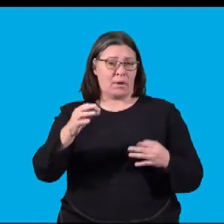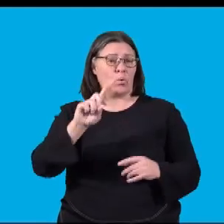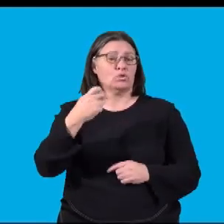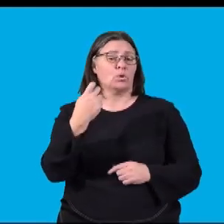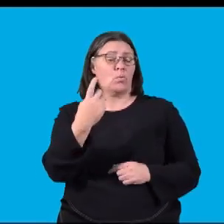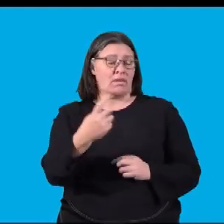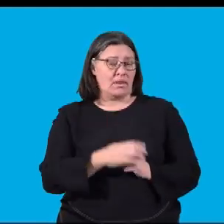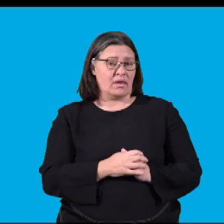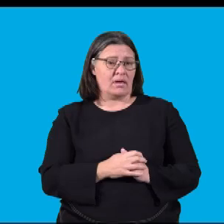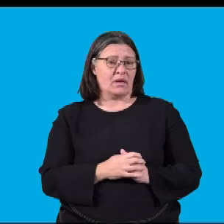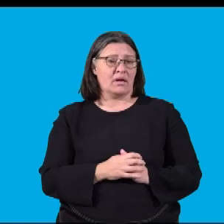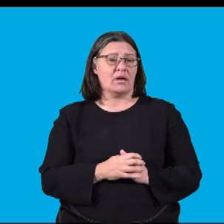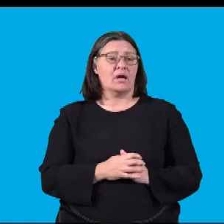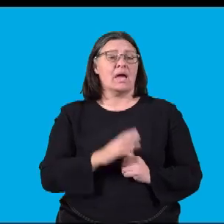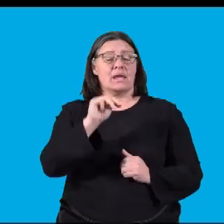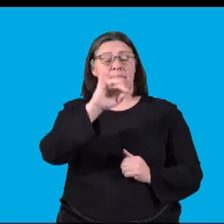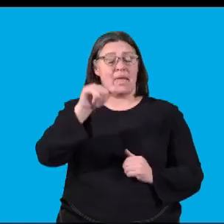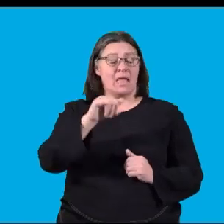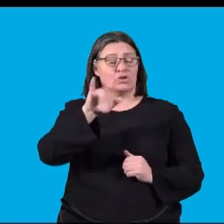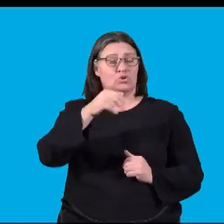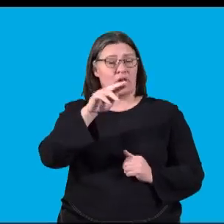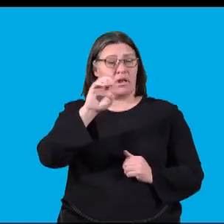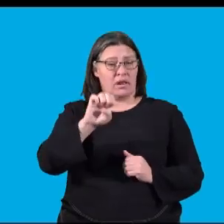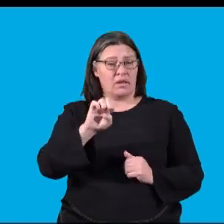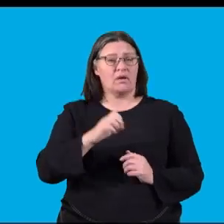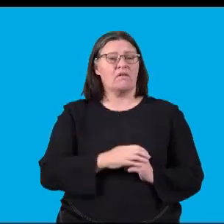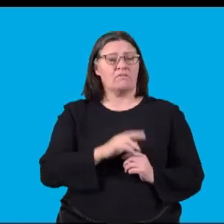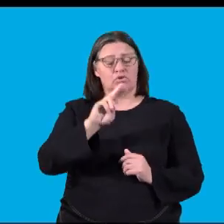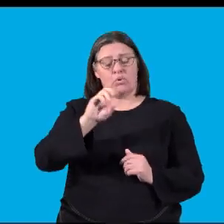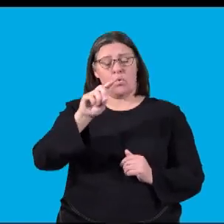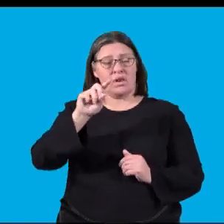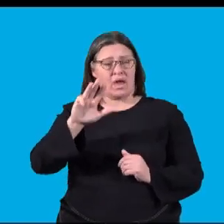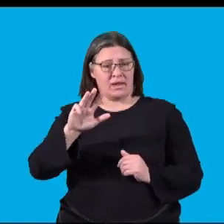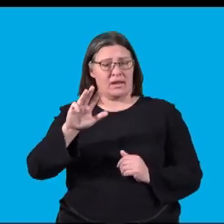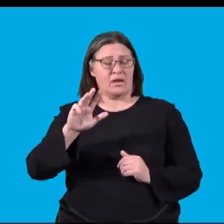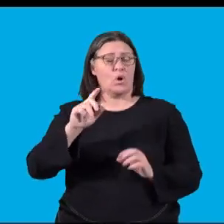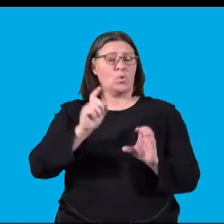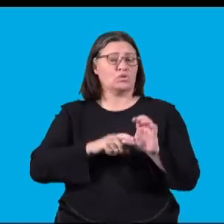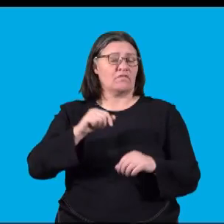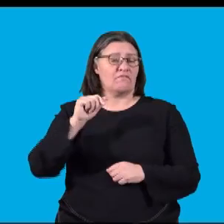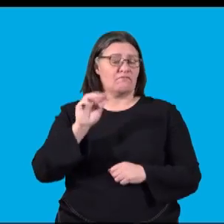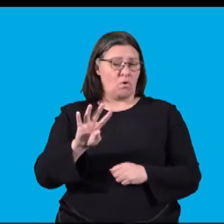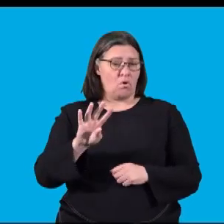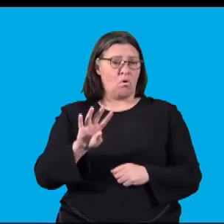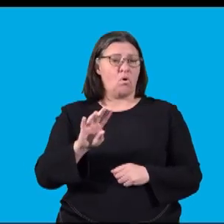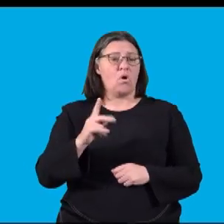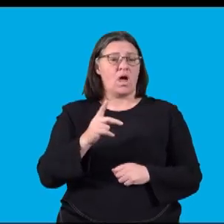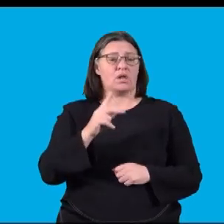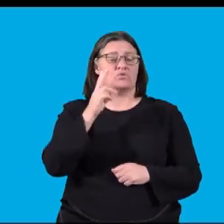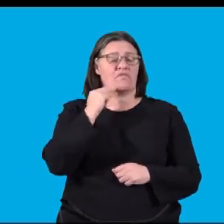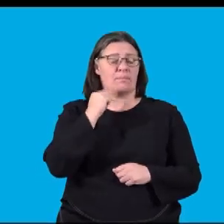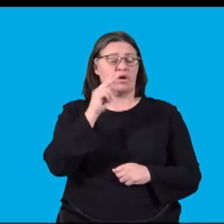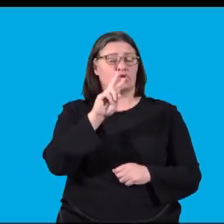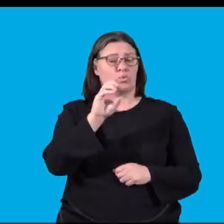question 1, and the NSC May-June 2019, question 4, as well as the NSC November